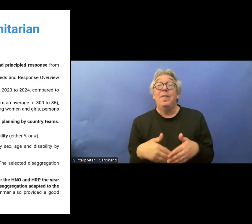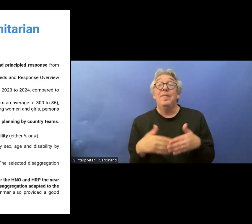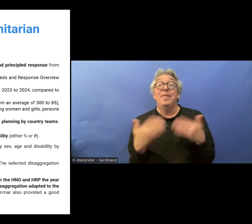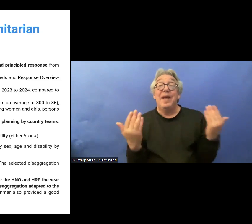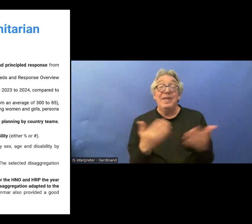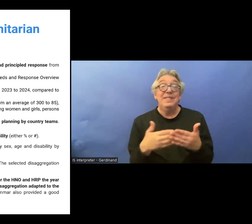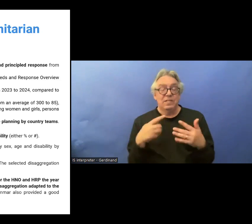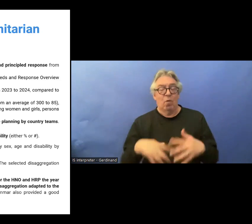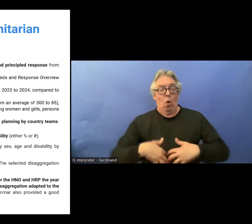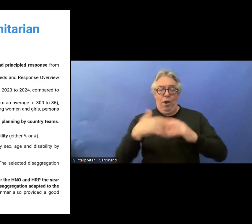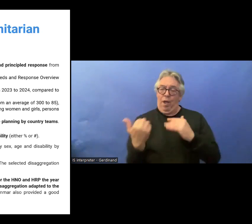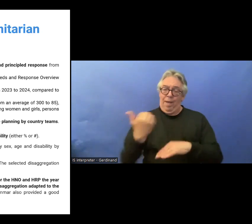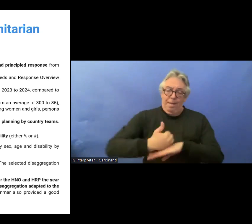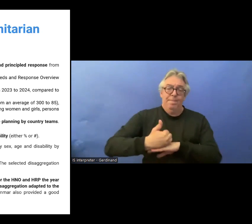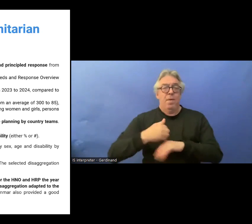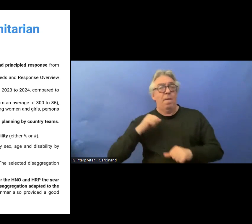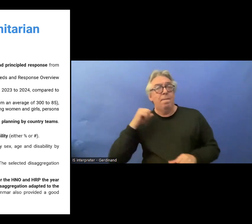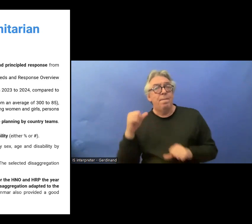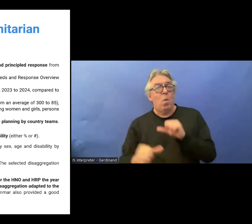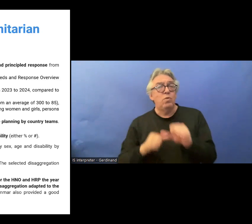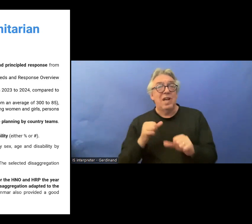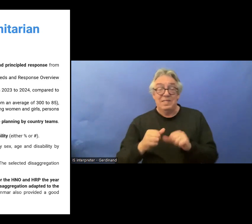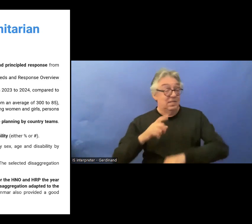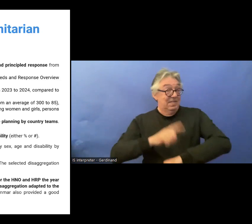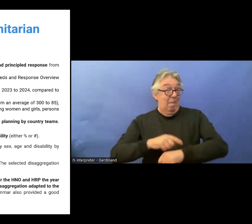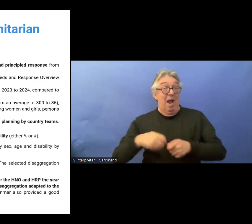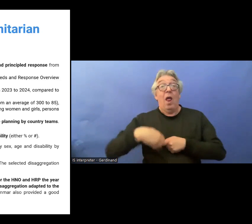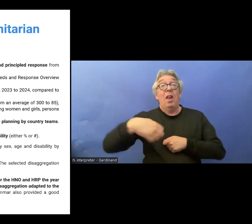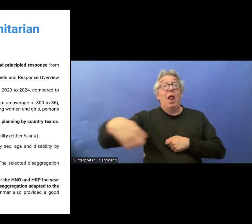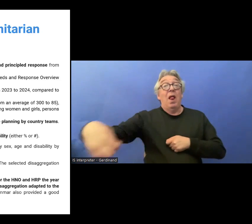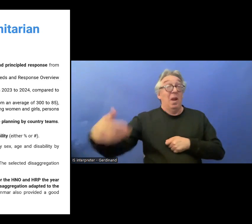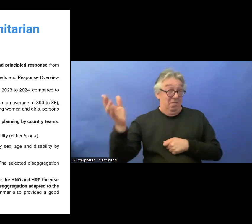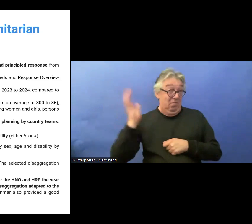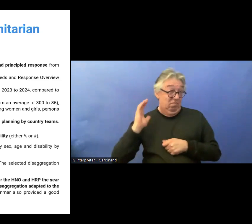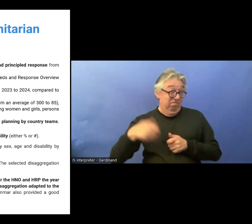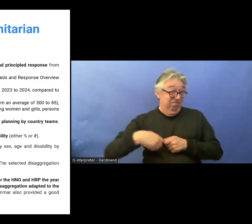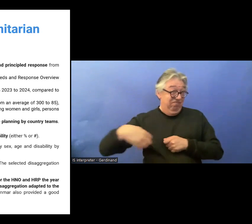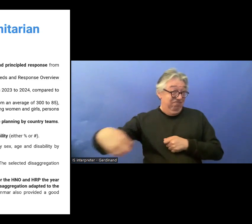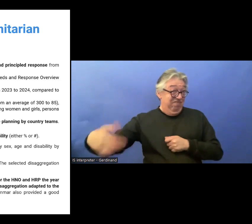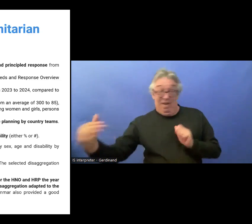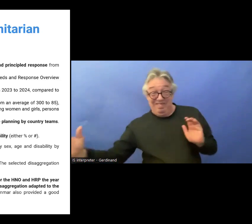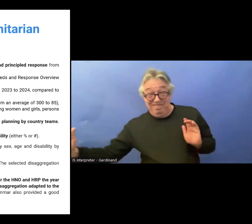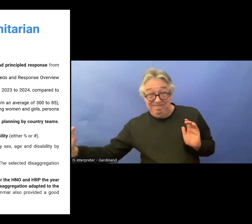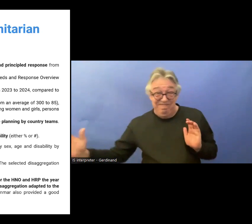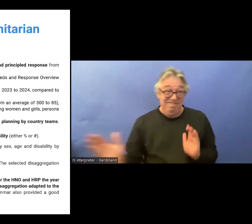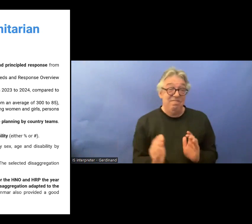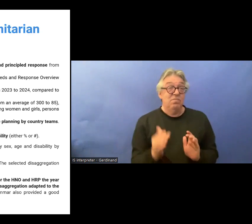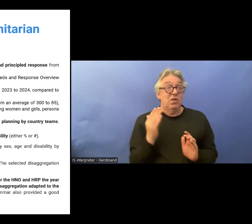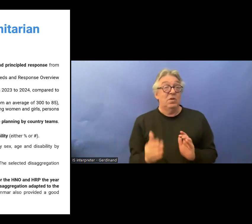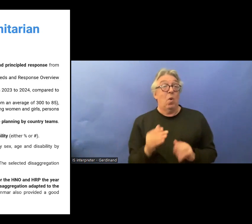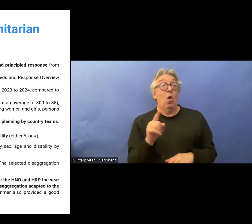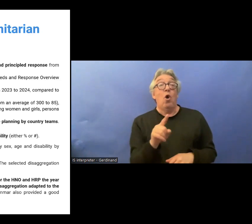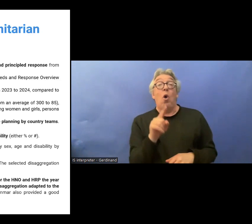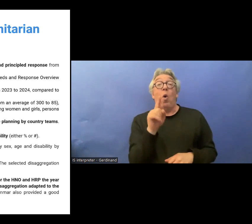spend that time on other important things, including community engagement with people with disability. And